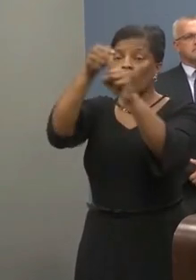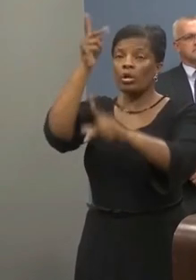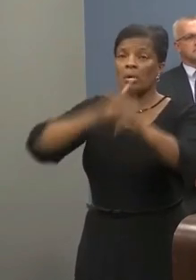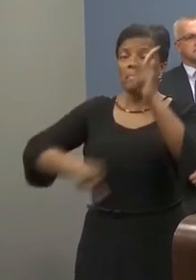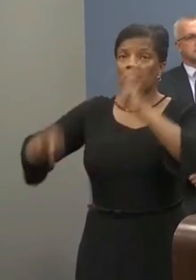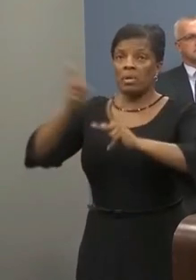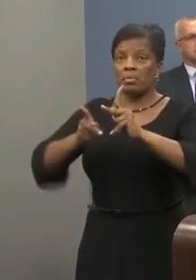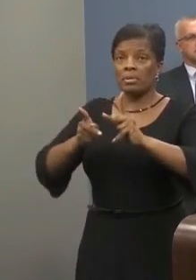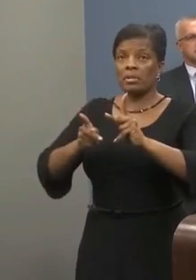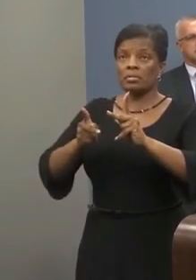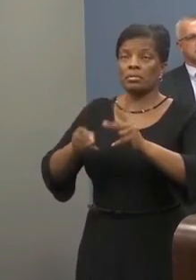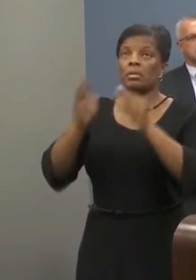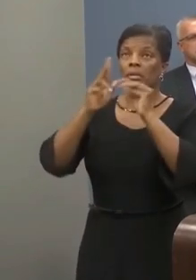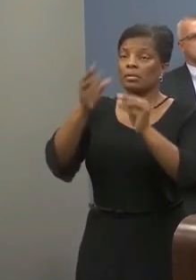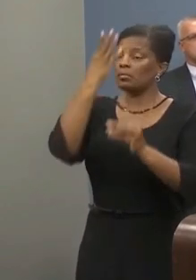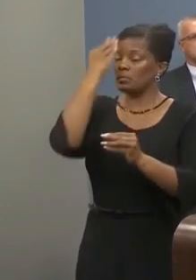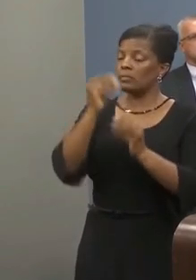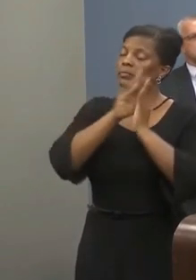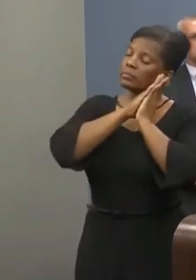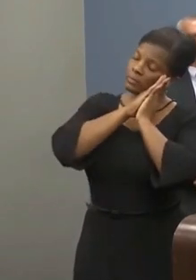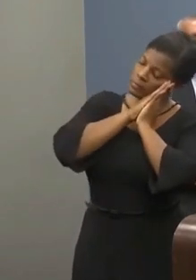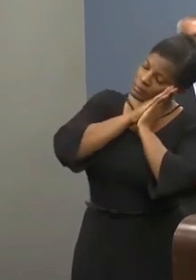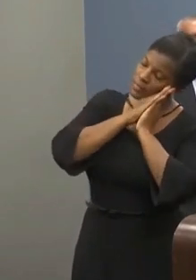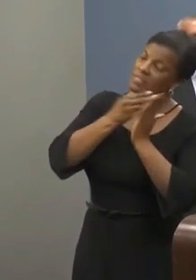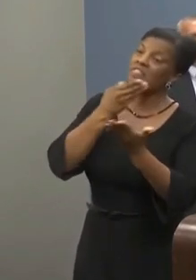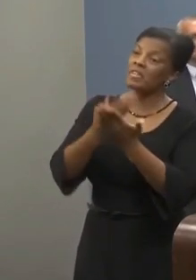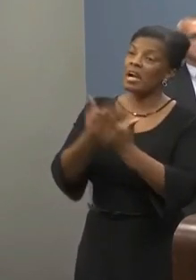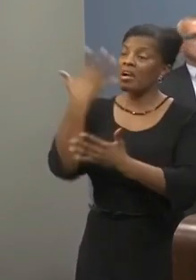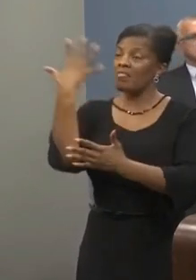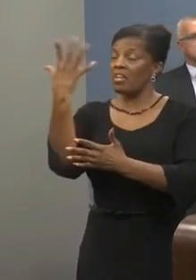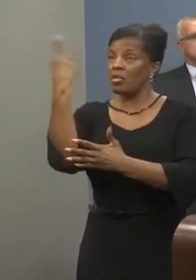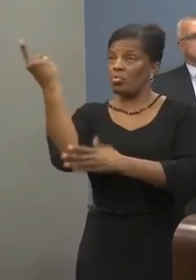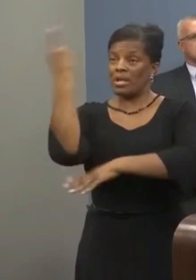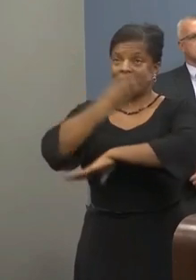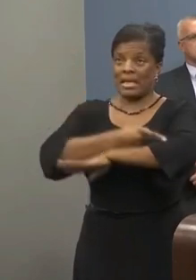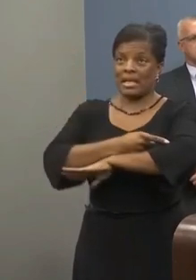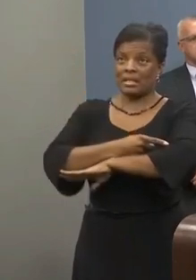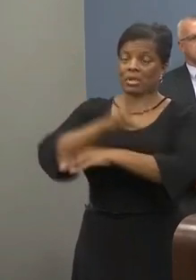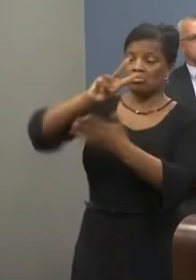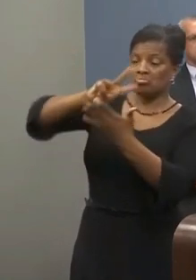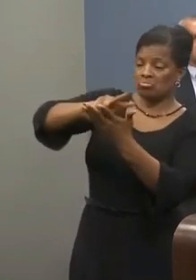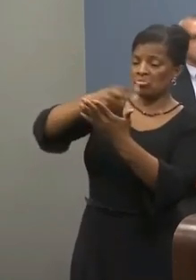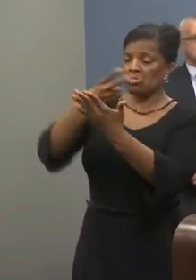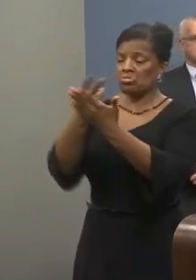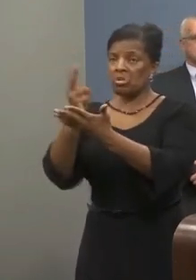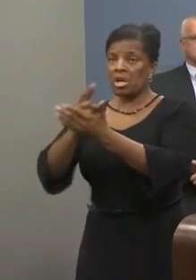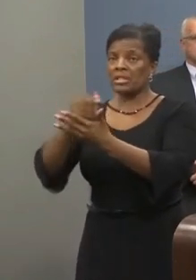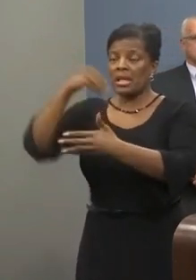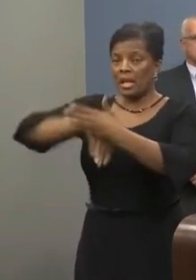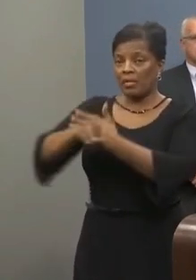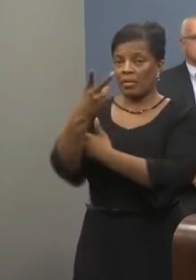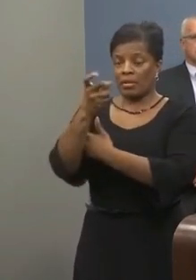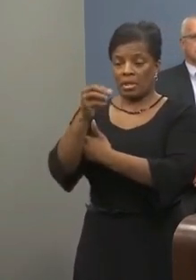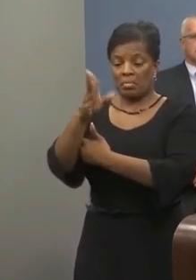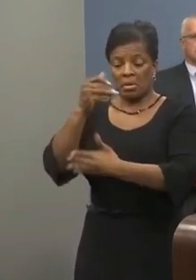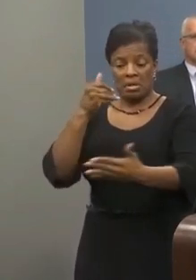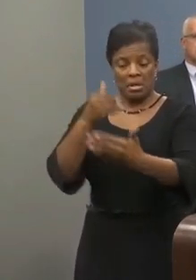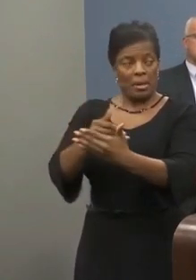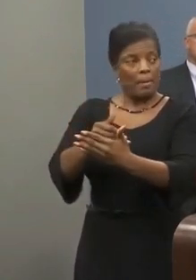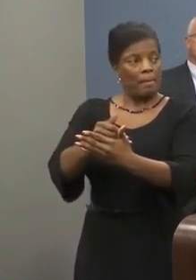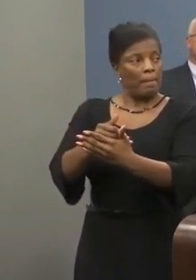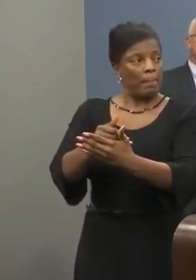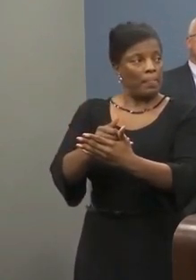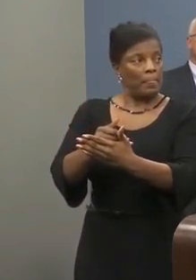people of Seminole Heights be able to get a good night's sleep. It's been 51 days that they've been terrorized in their neighborhood, and it is